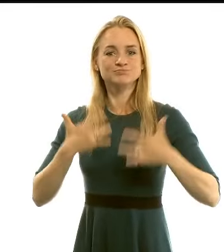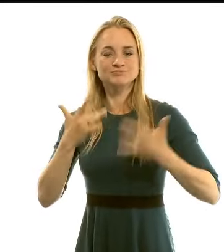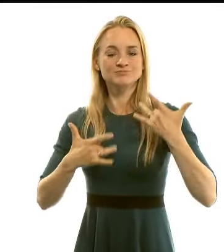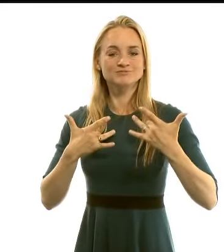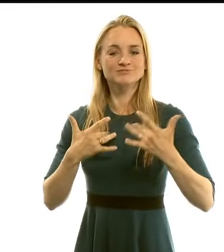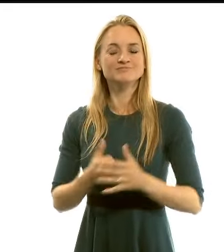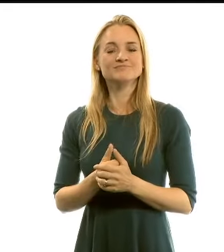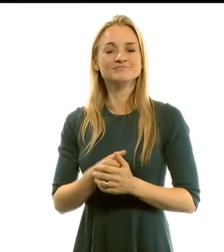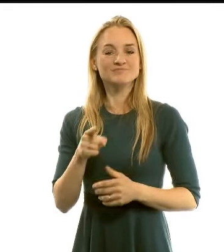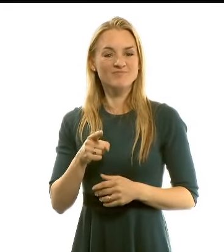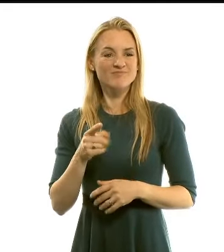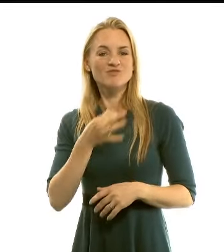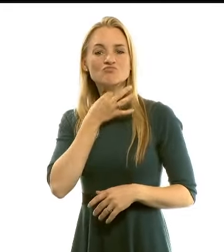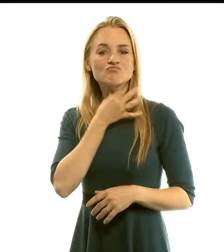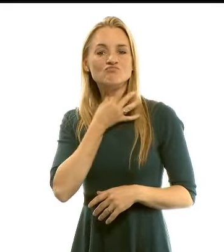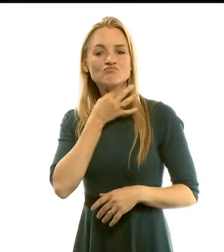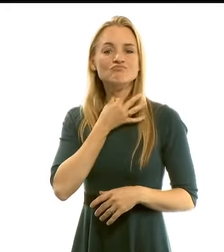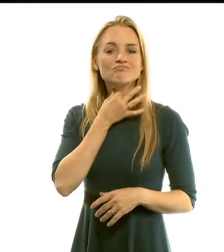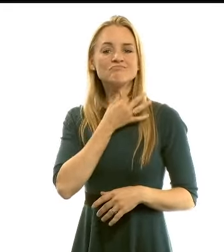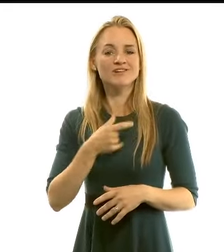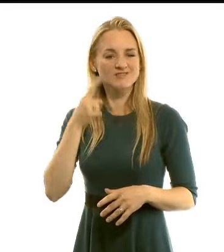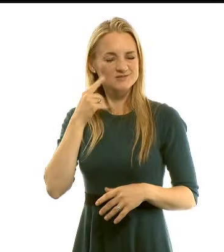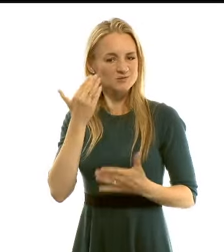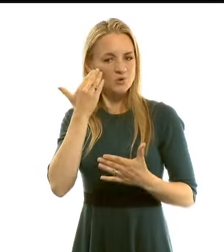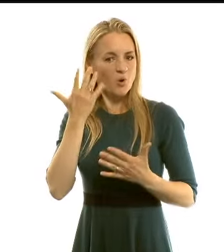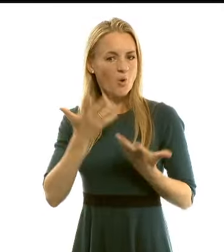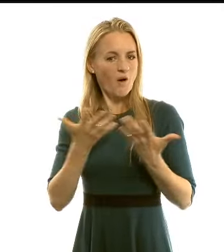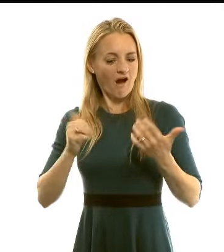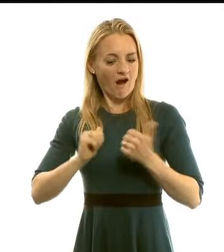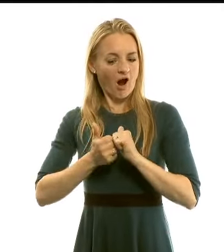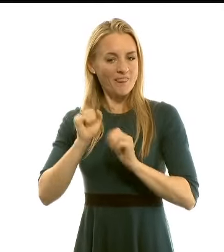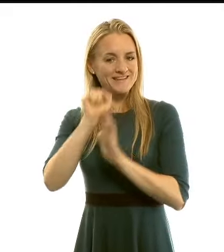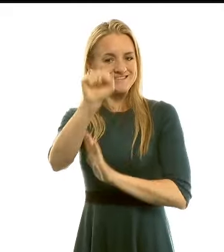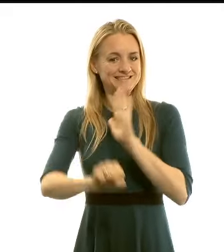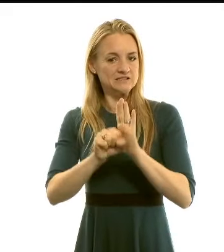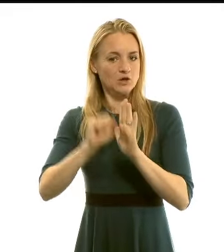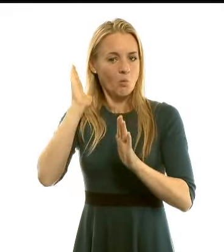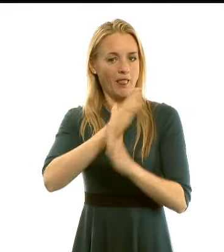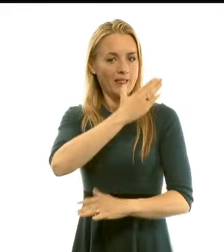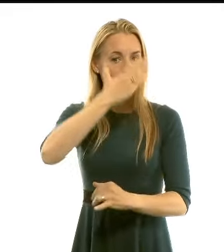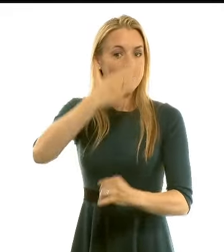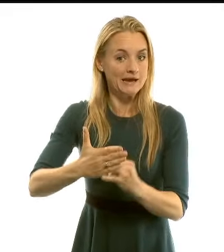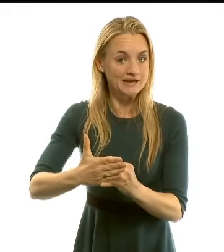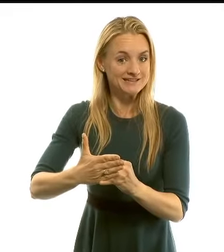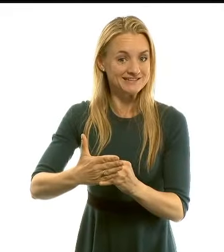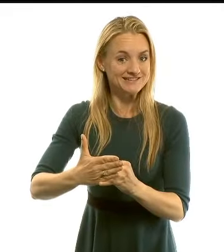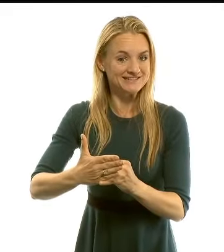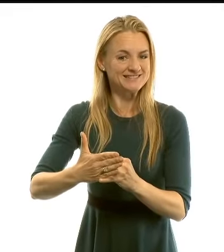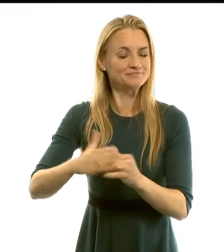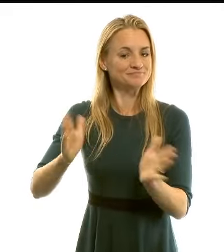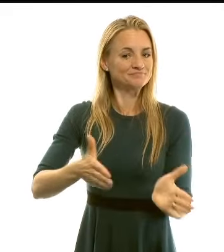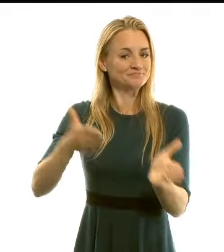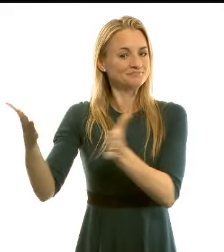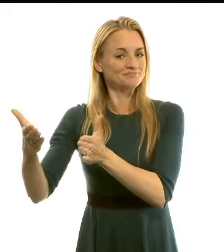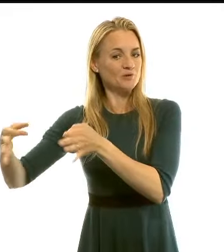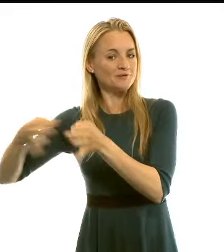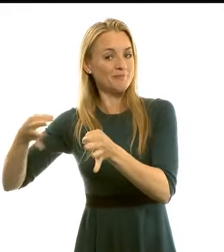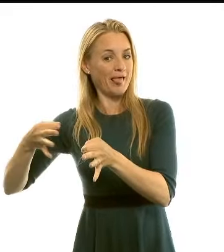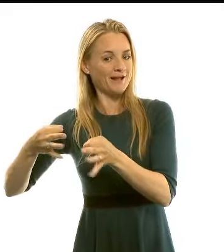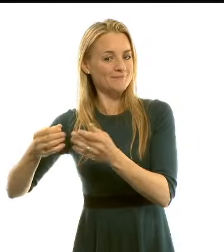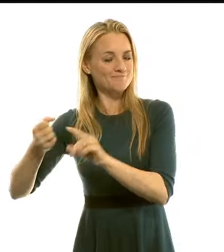of you desperate to know how the latest thrilling season is going to conclude, here is the cool, calm and collected